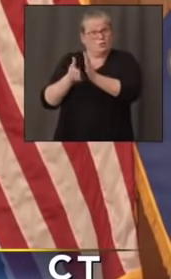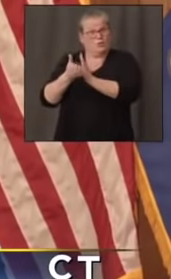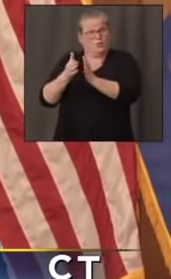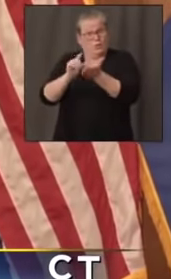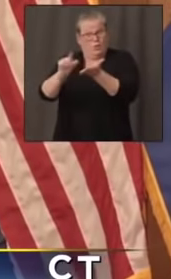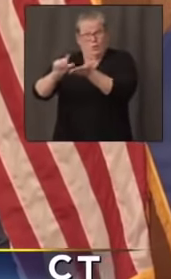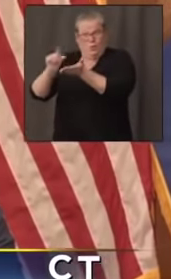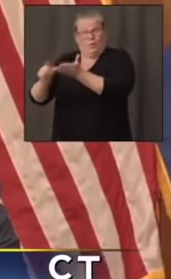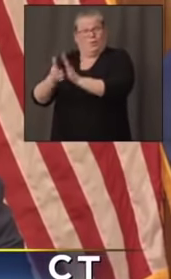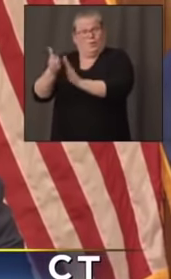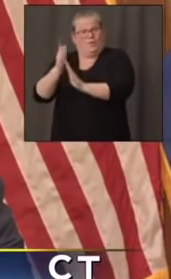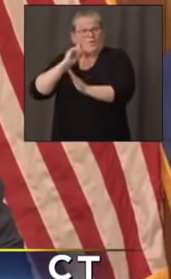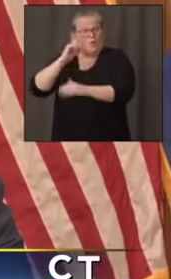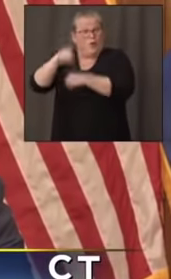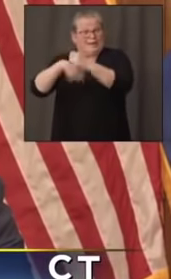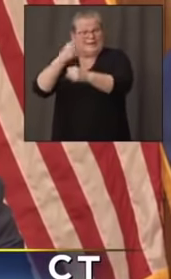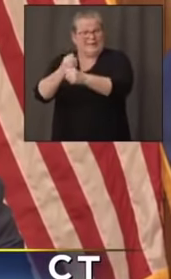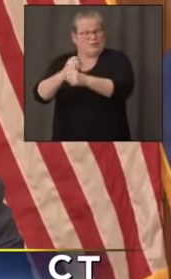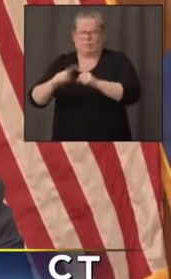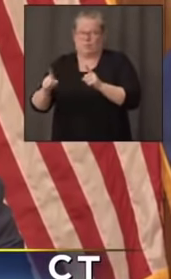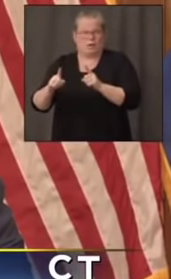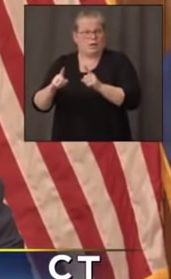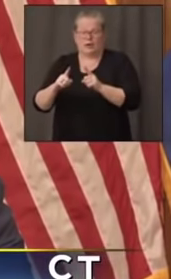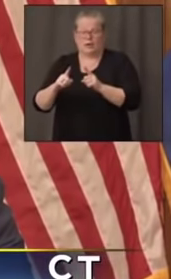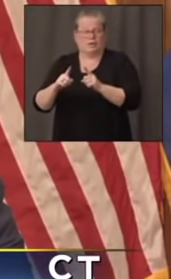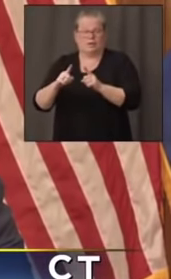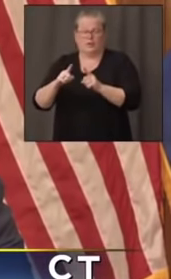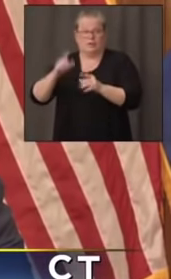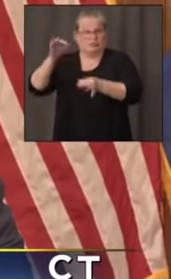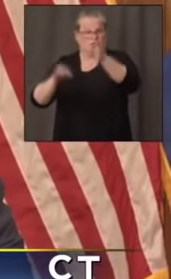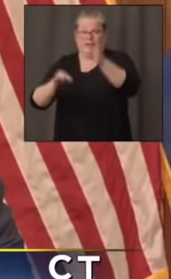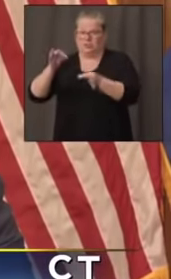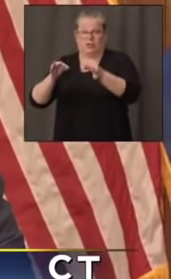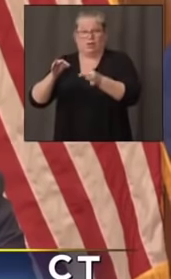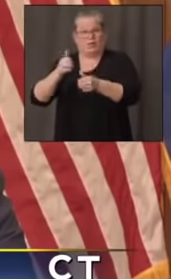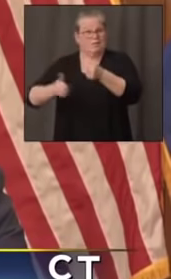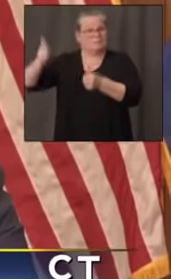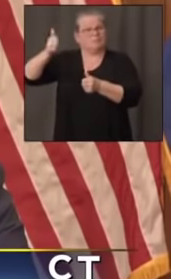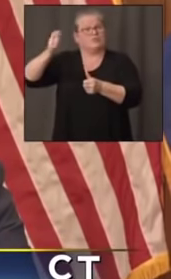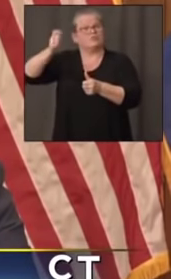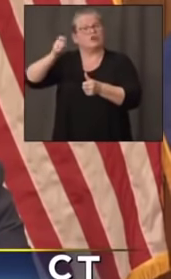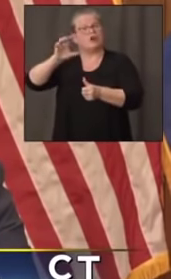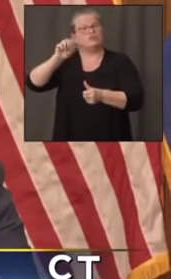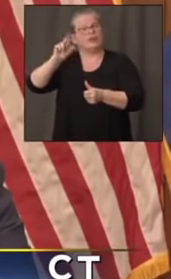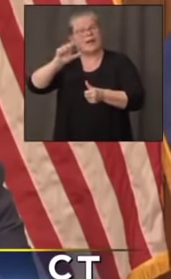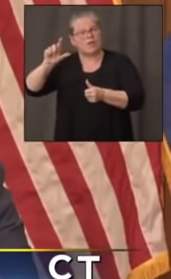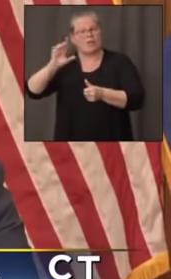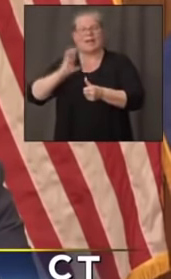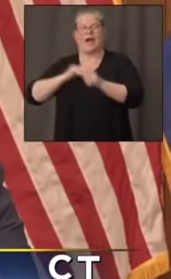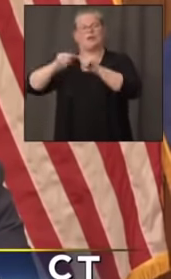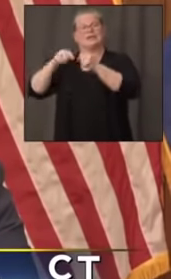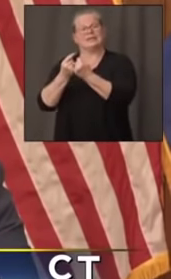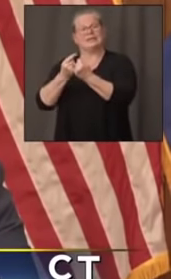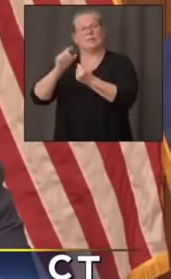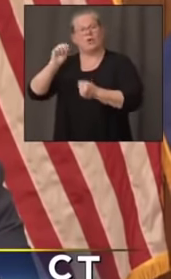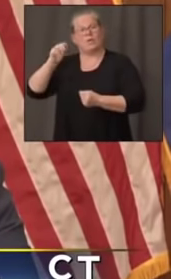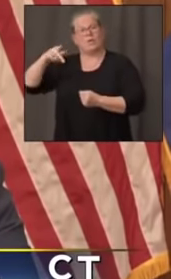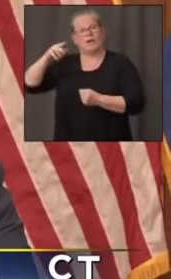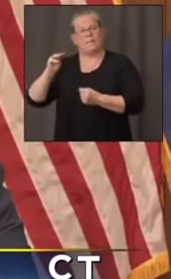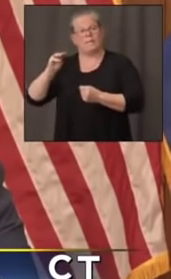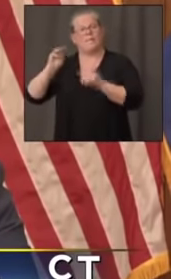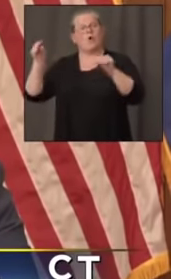seen the testimony from the judicial branch, and Judge Carroll and our team at the Office of Policy Management is following up directly with them to